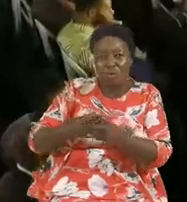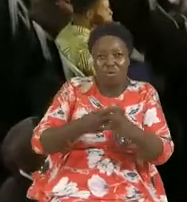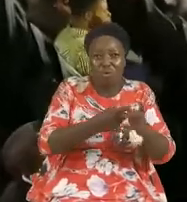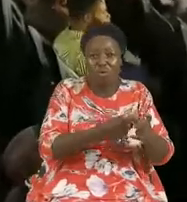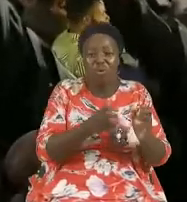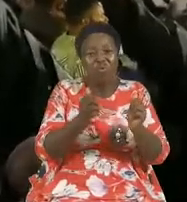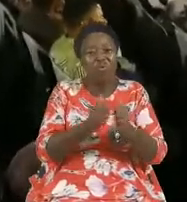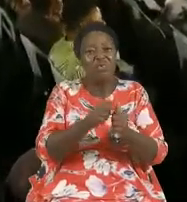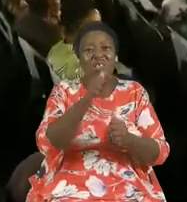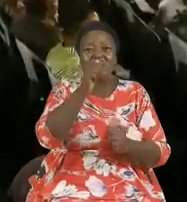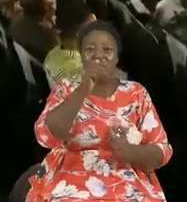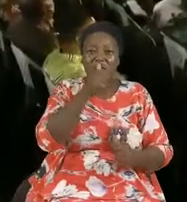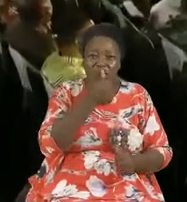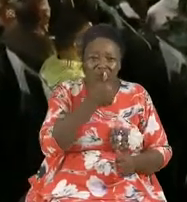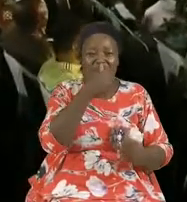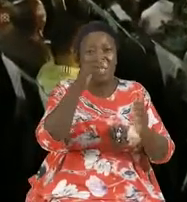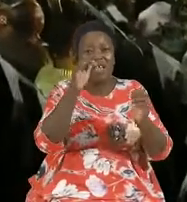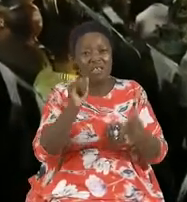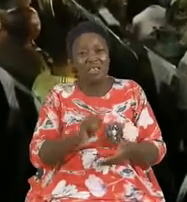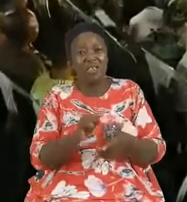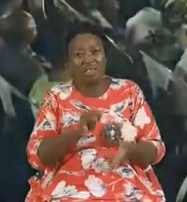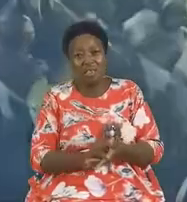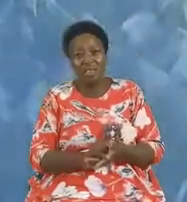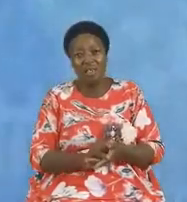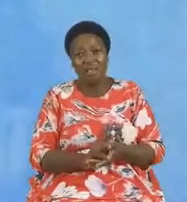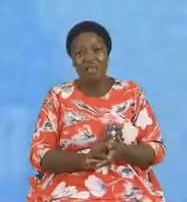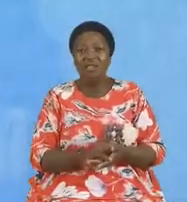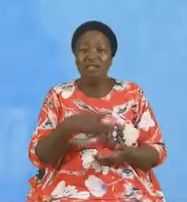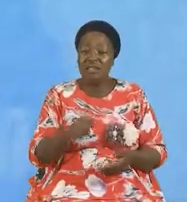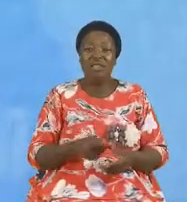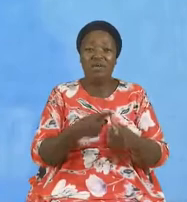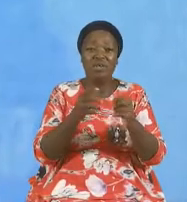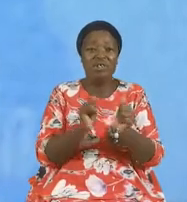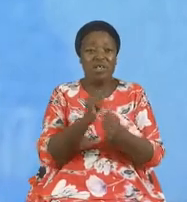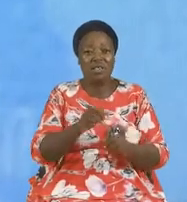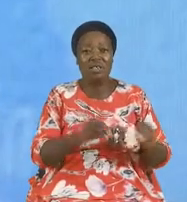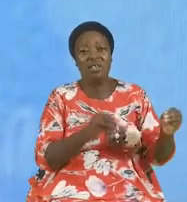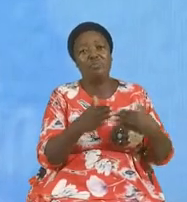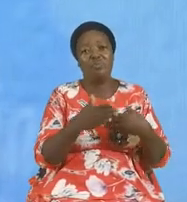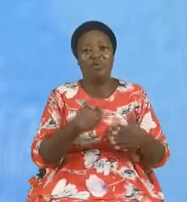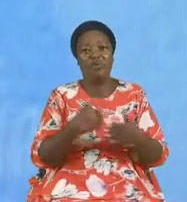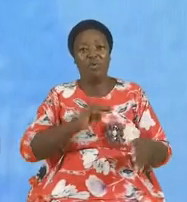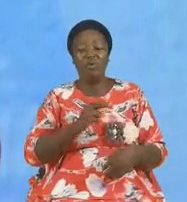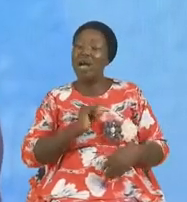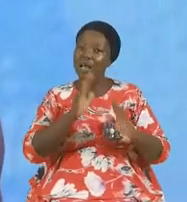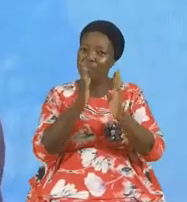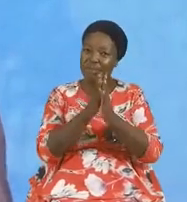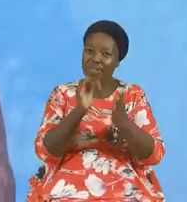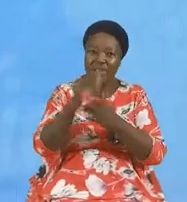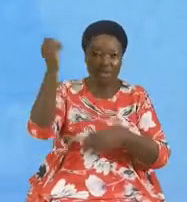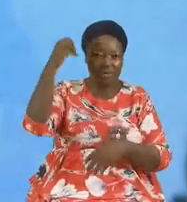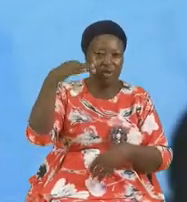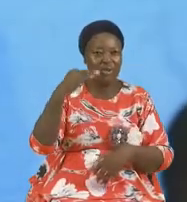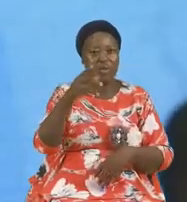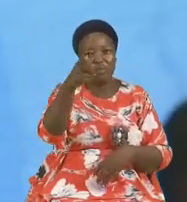and let us run with patience the race that is set before us.